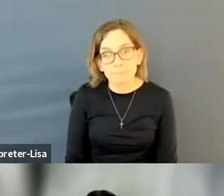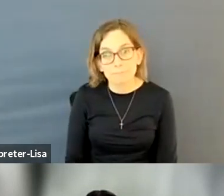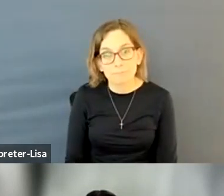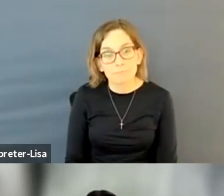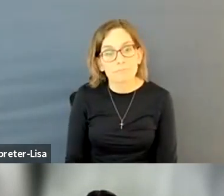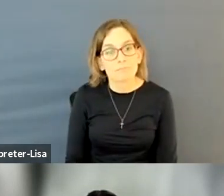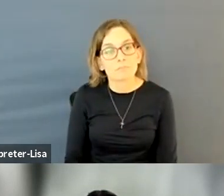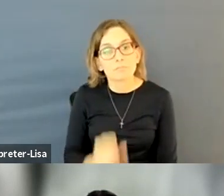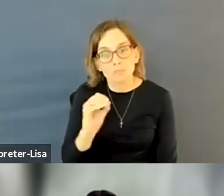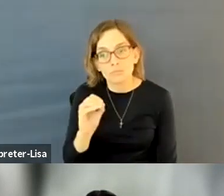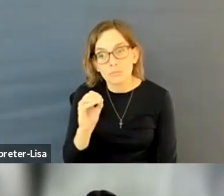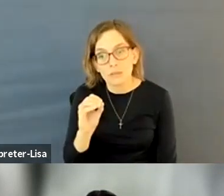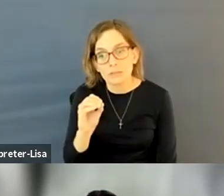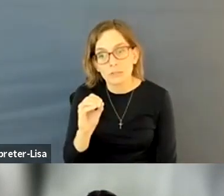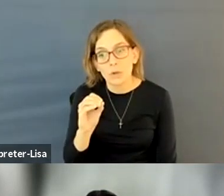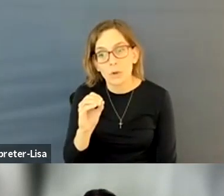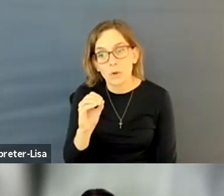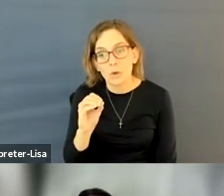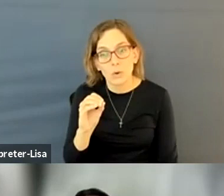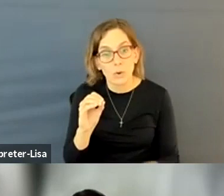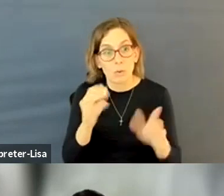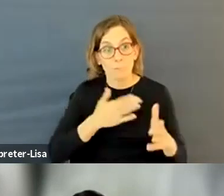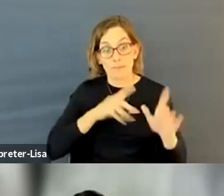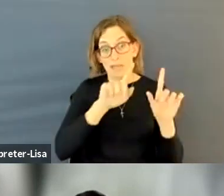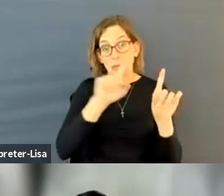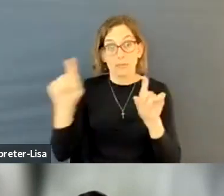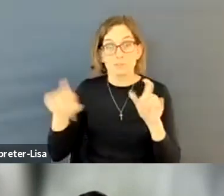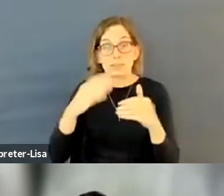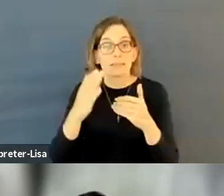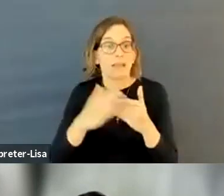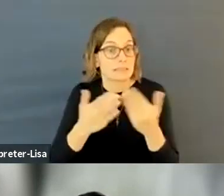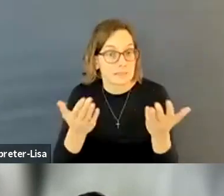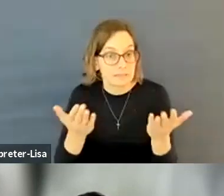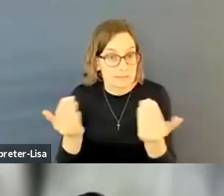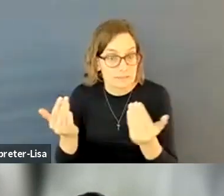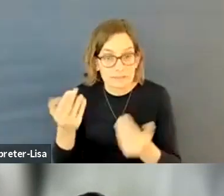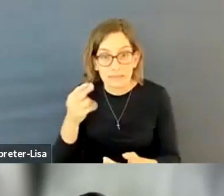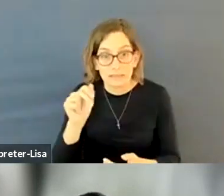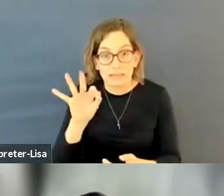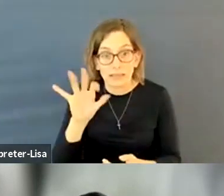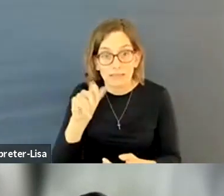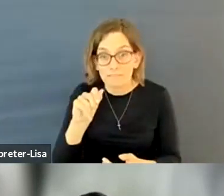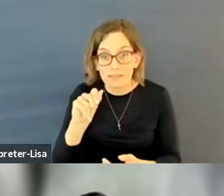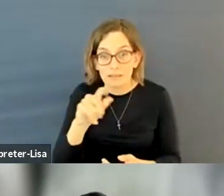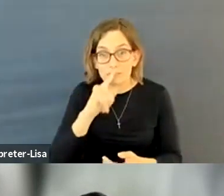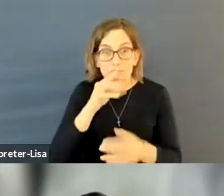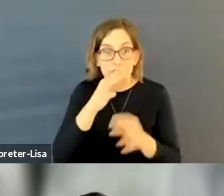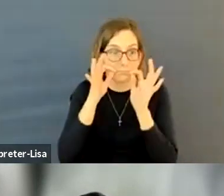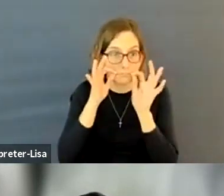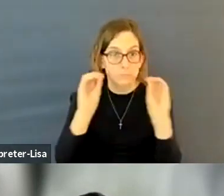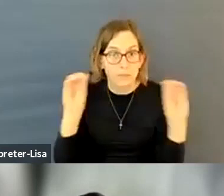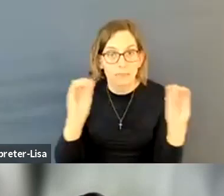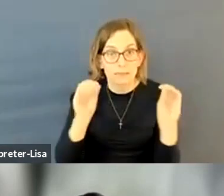So the question that I'm posing to all of you is like, so Haifa didn't say anything. She sort of